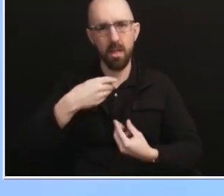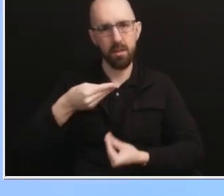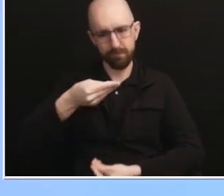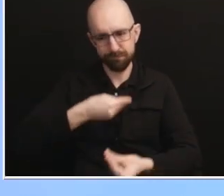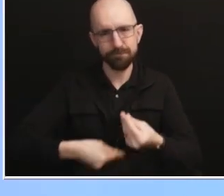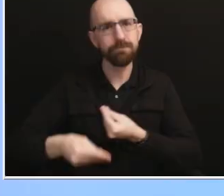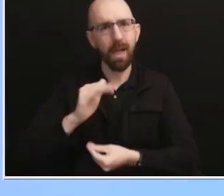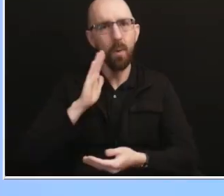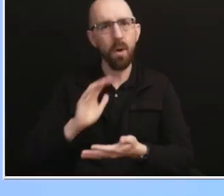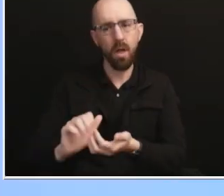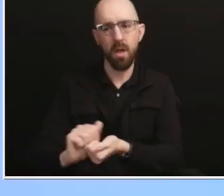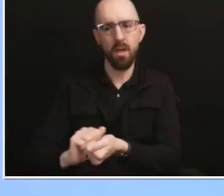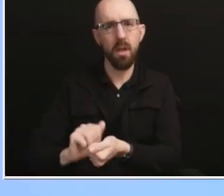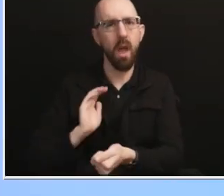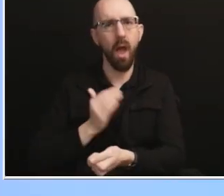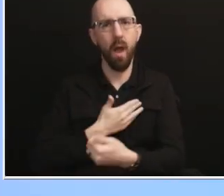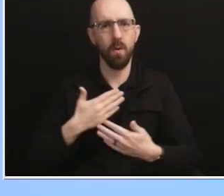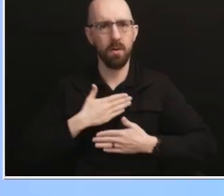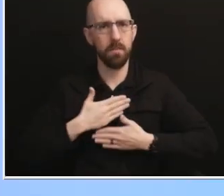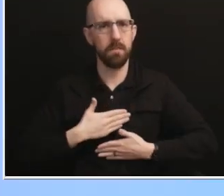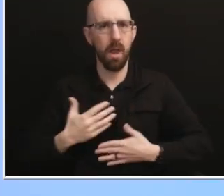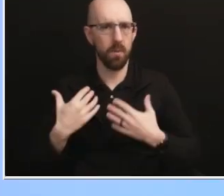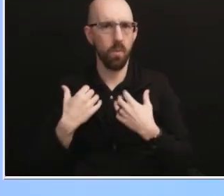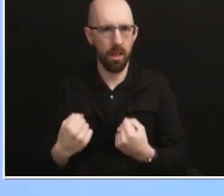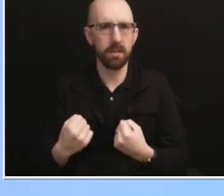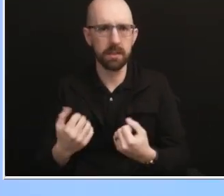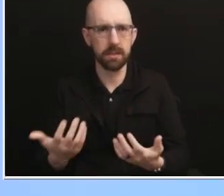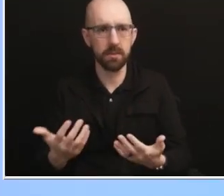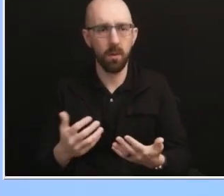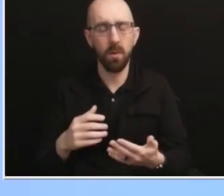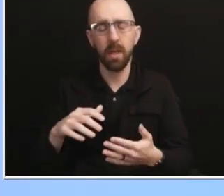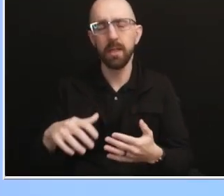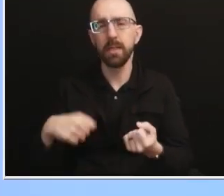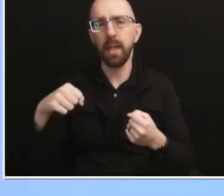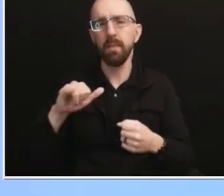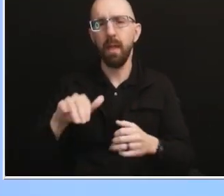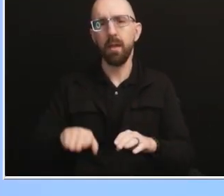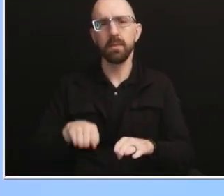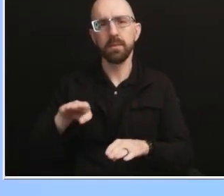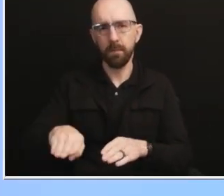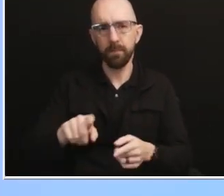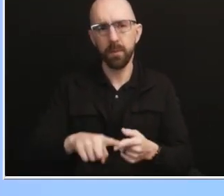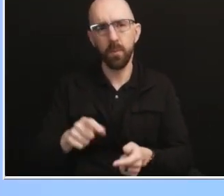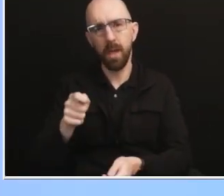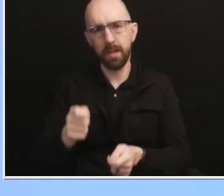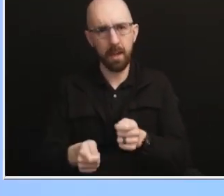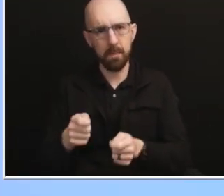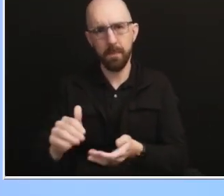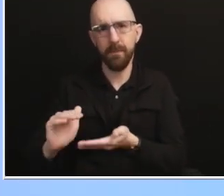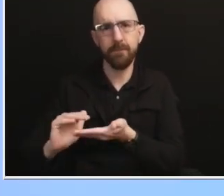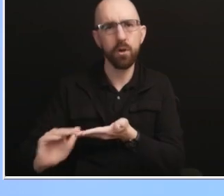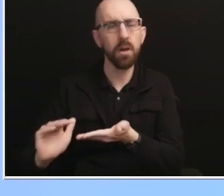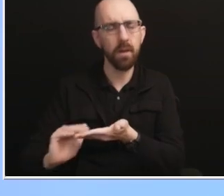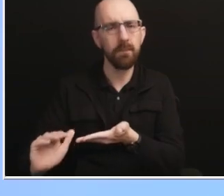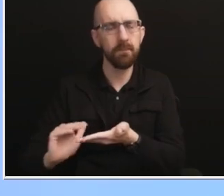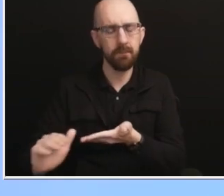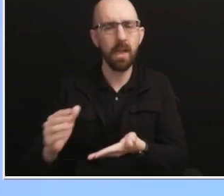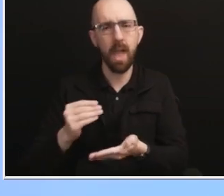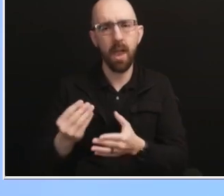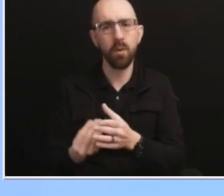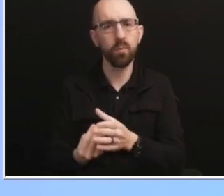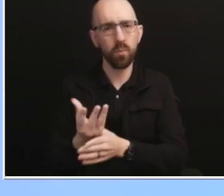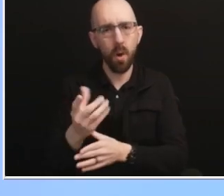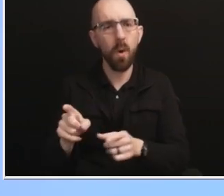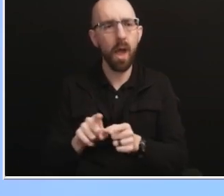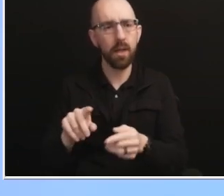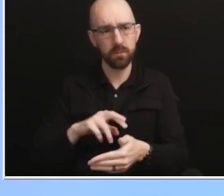erodes our physical wellness. And so taking that step to adaptively forgive and grow as a result of it, that's